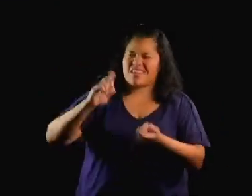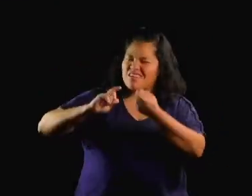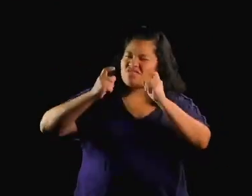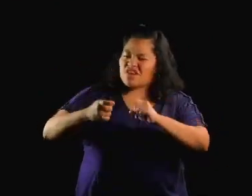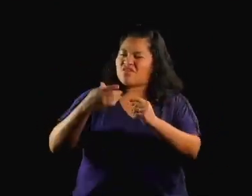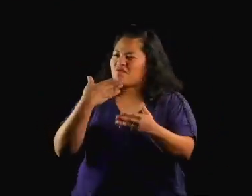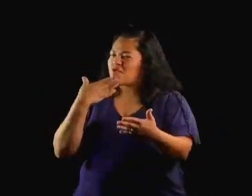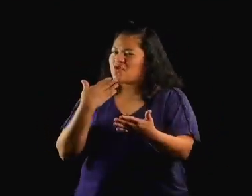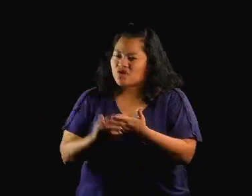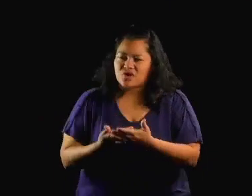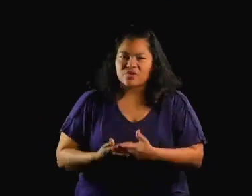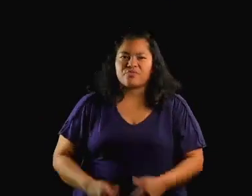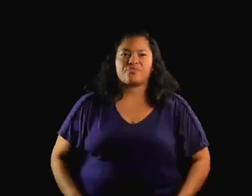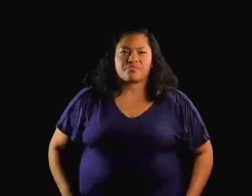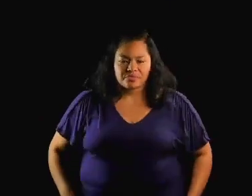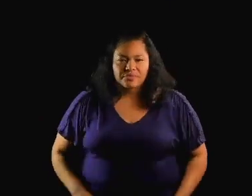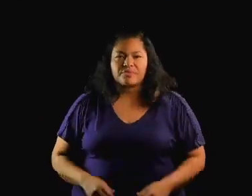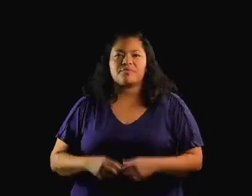yeah.